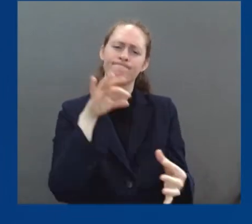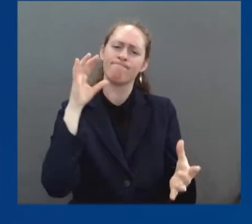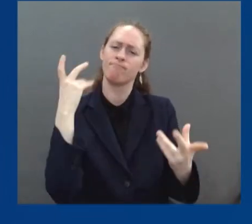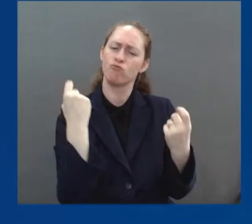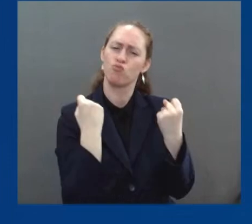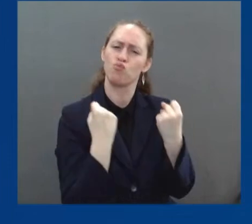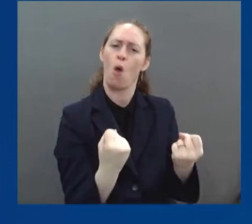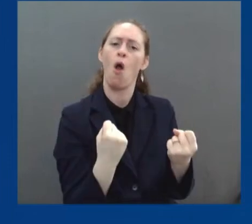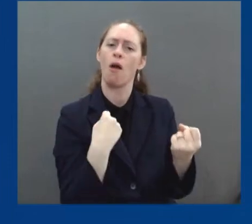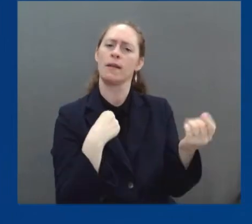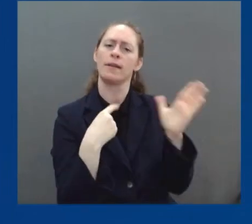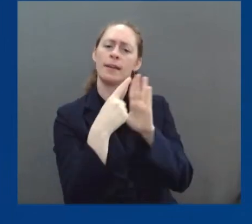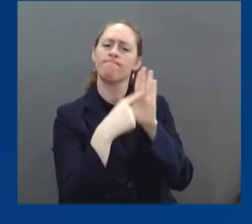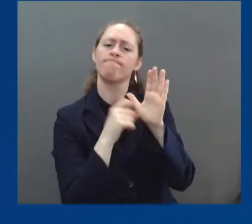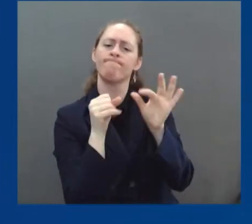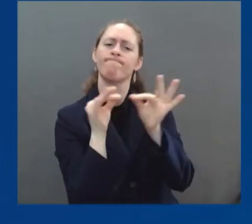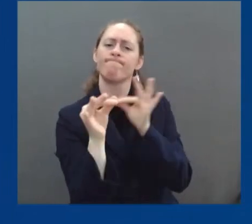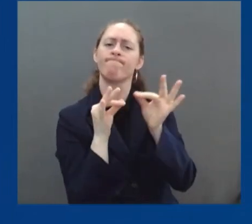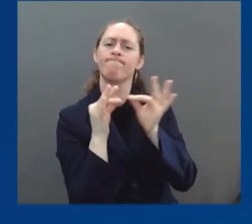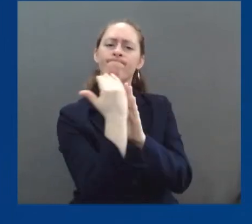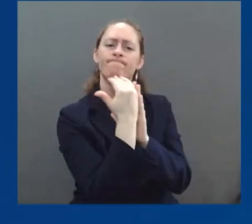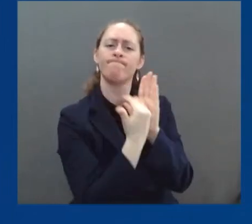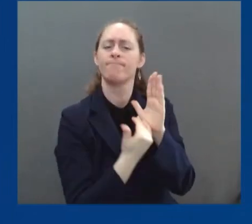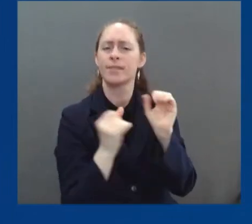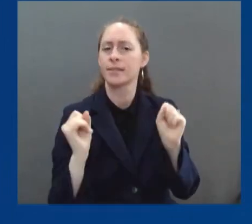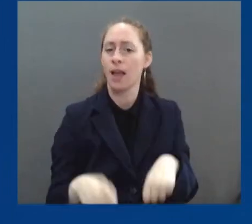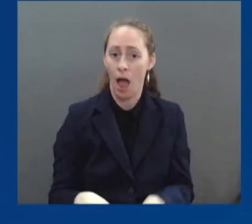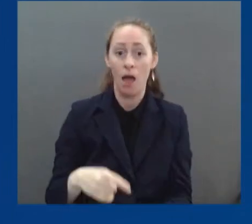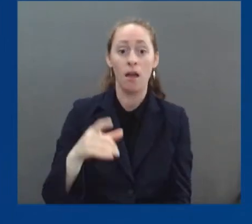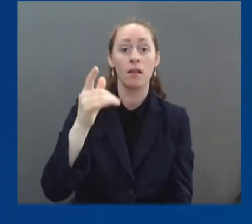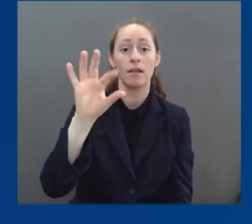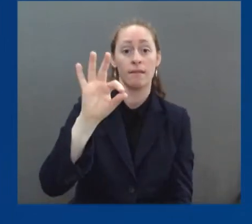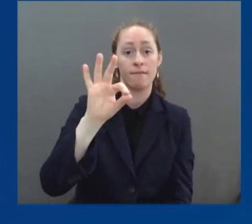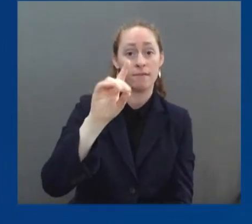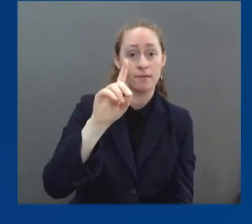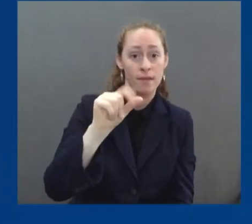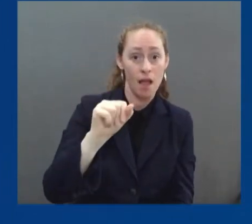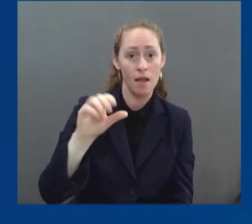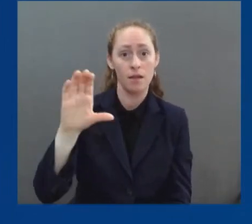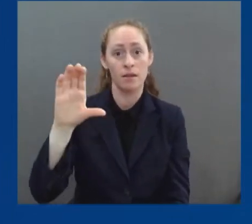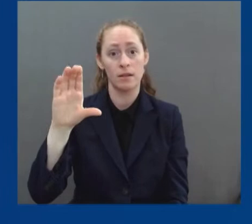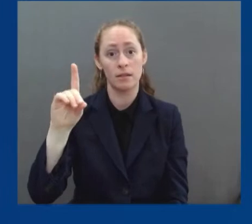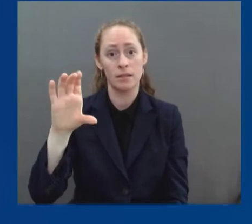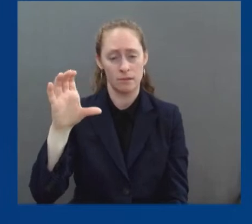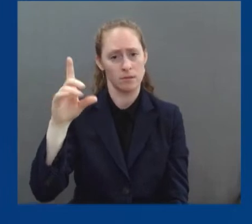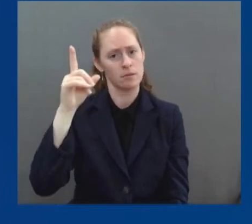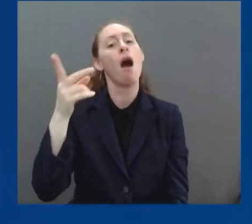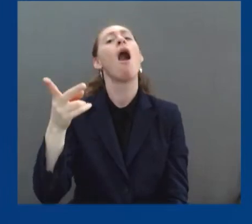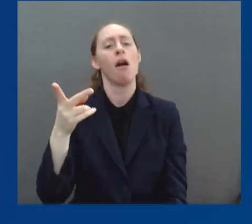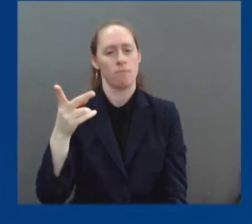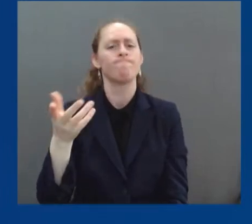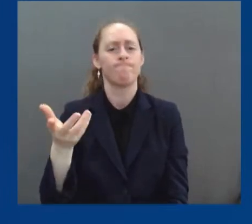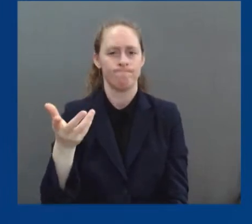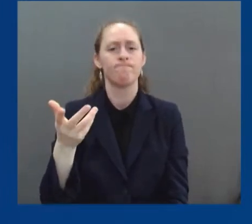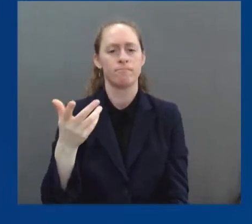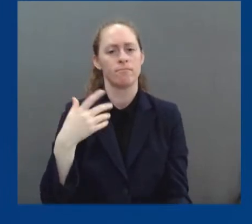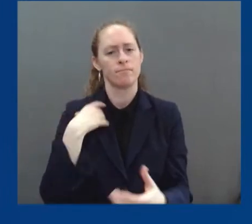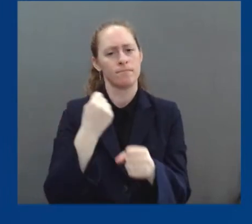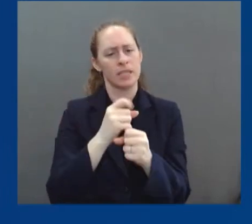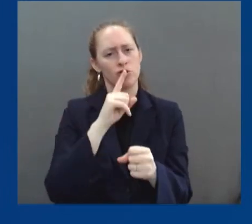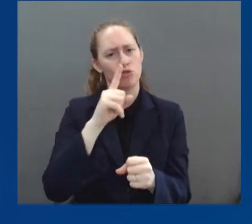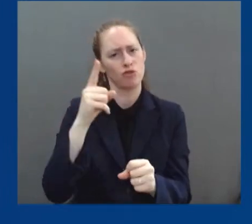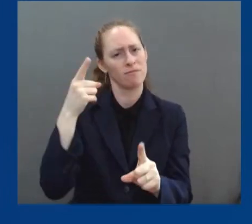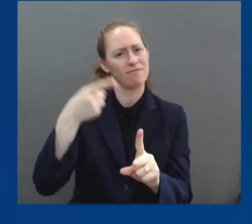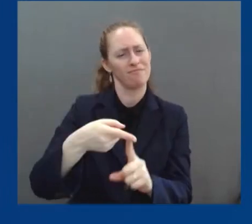the CDC for the recommendation, so that we know that they're safe. And thus far, there appears to be no safety